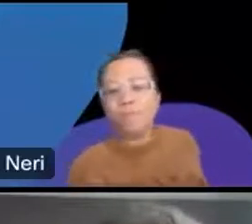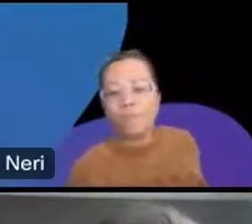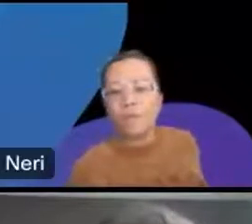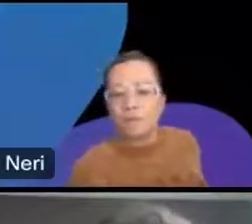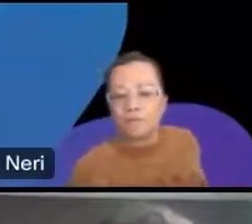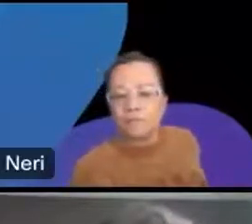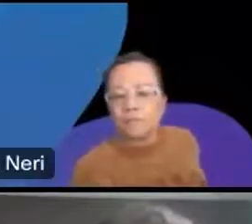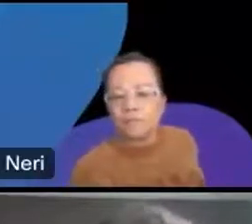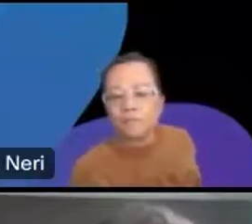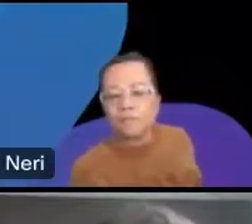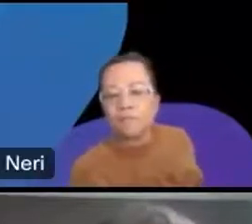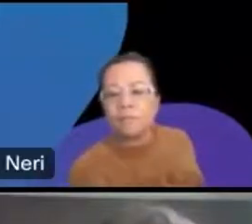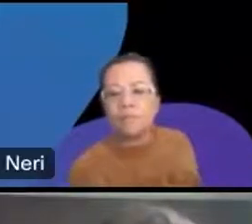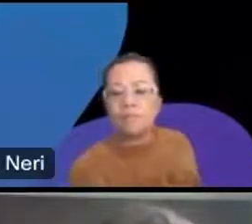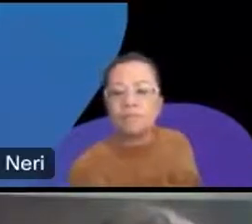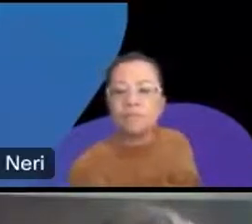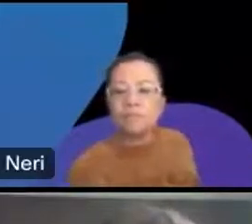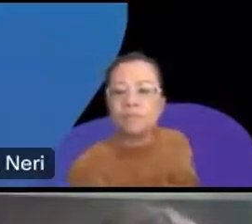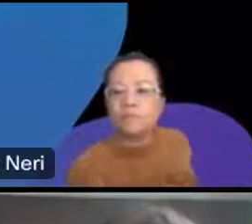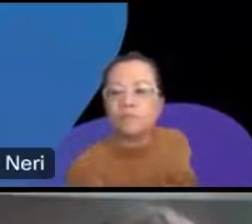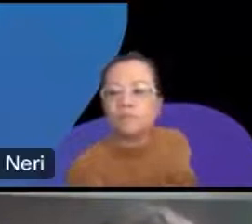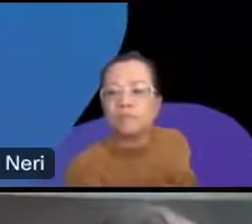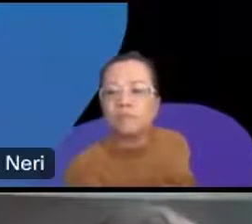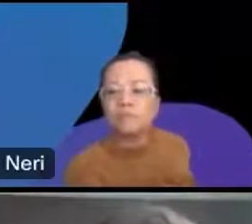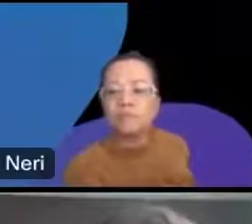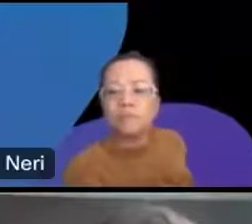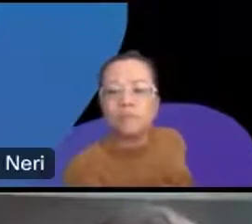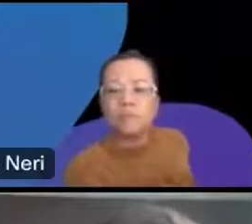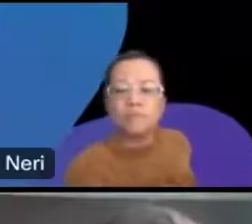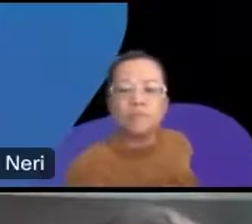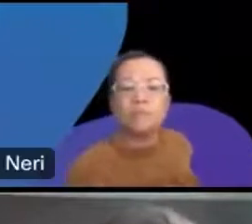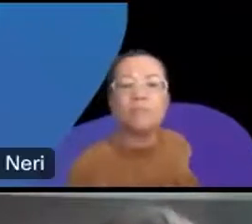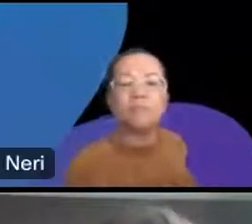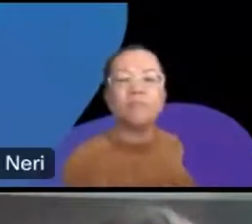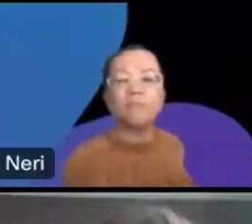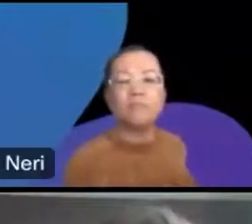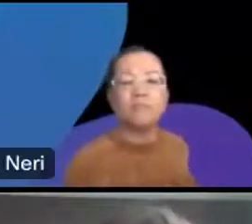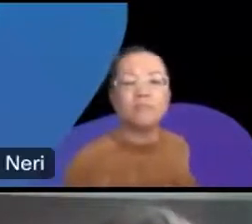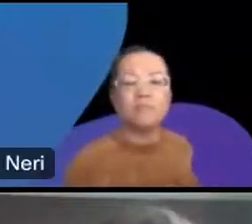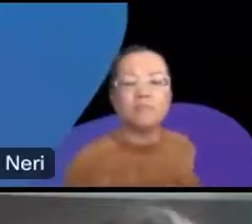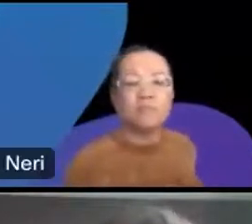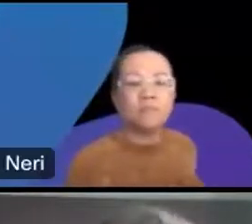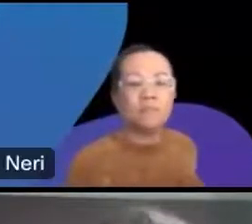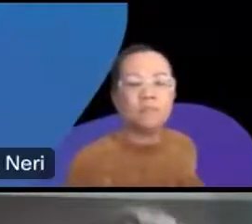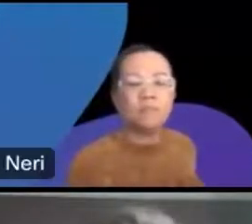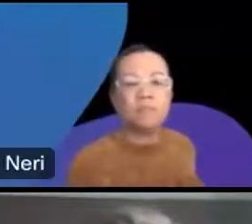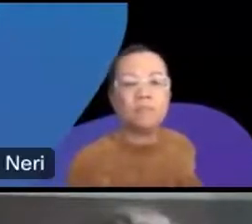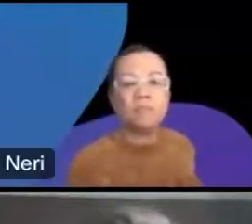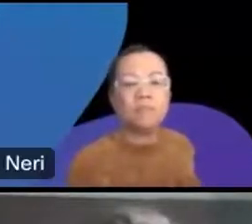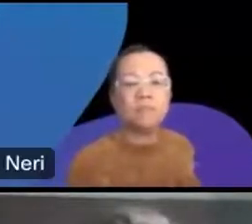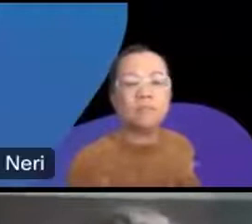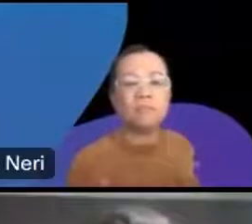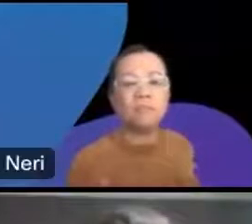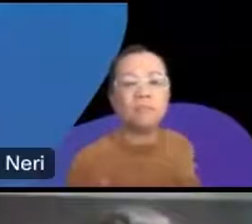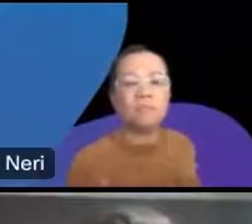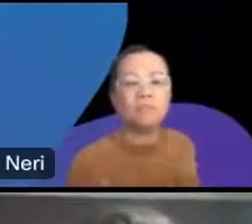impactful. If you're a therapy, if you're a service provider doing this, and now you